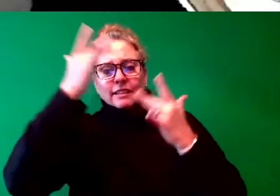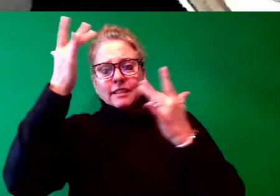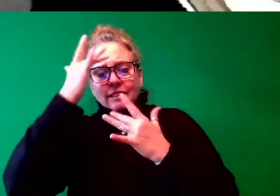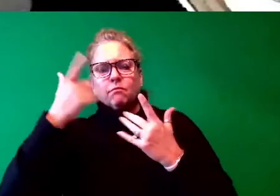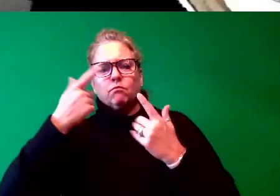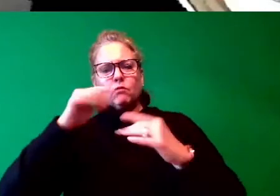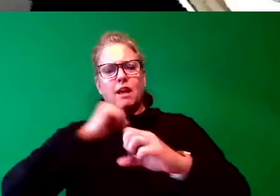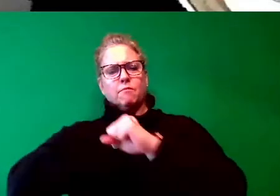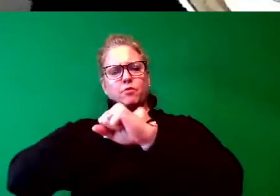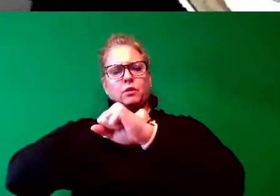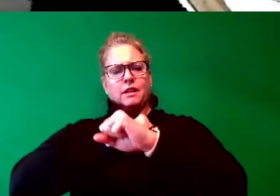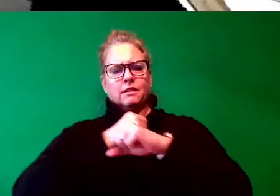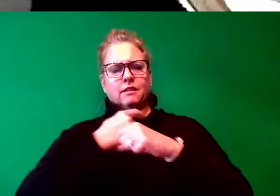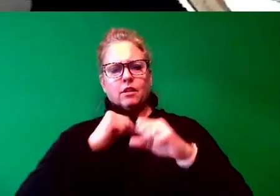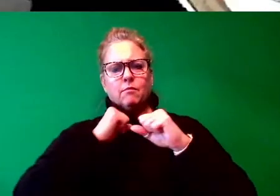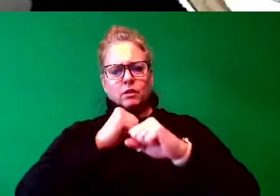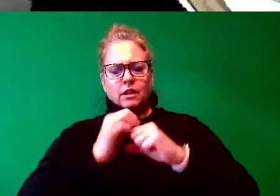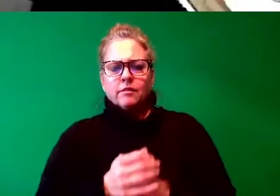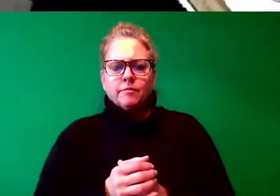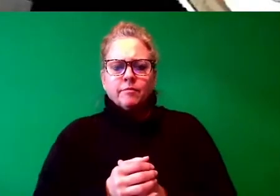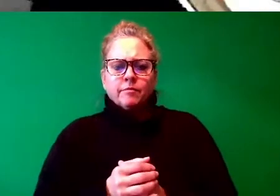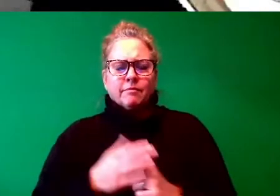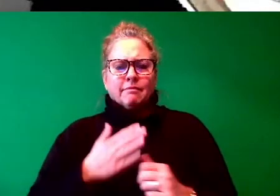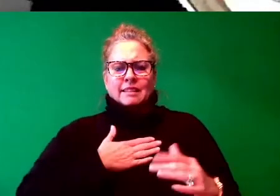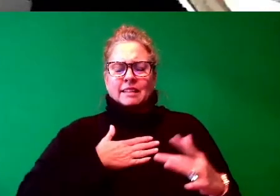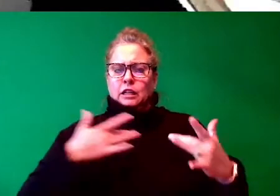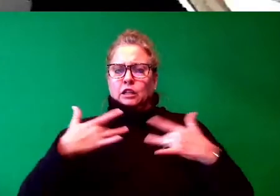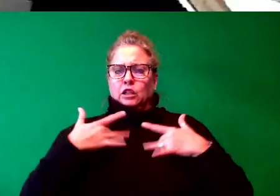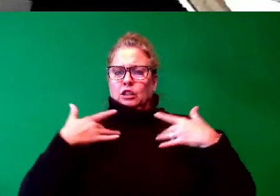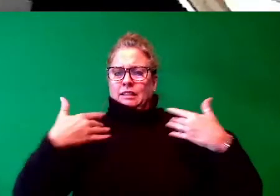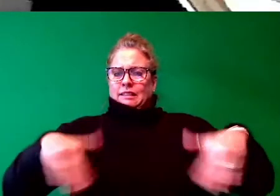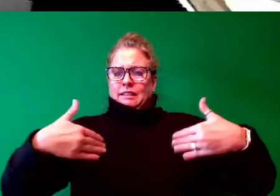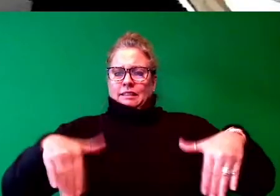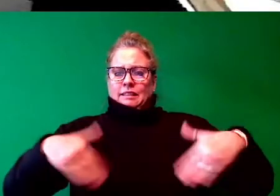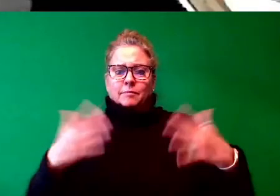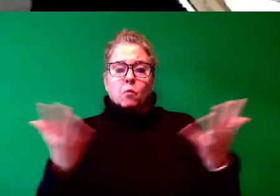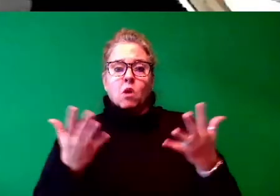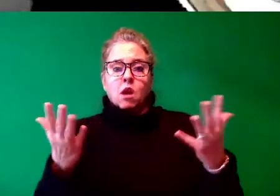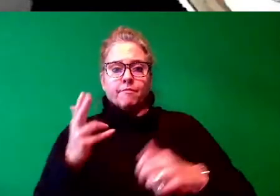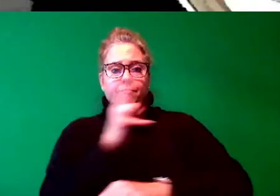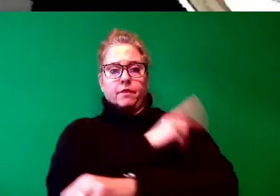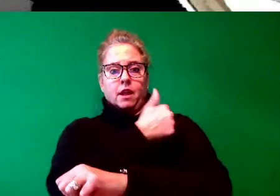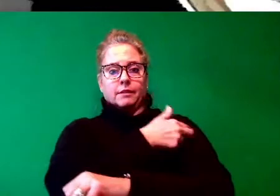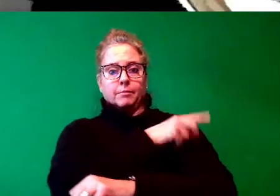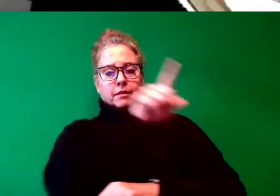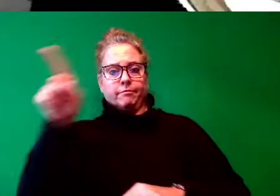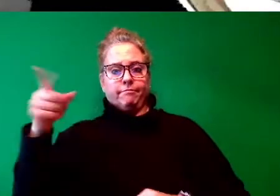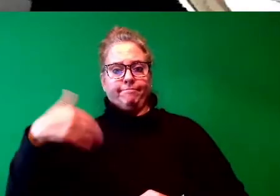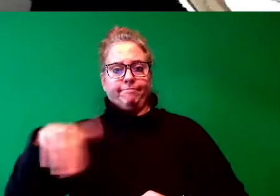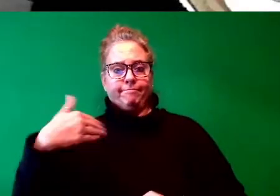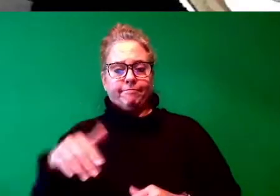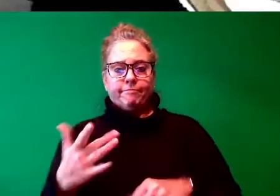is with hospitals, it's not just space or beds,